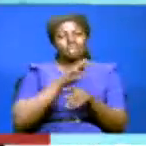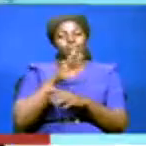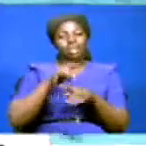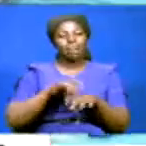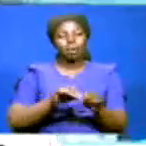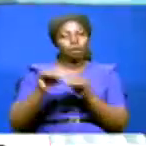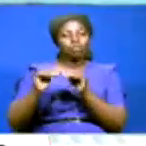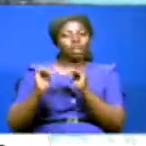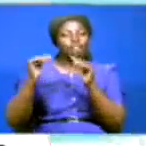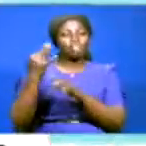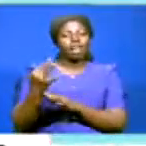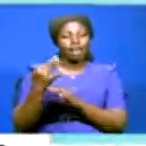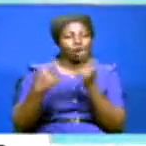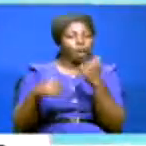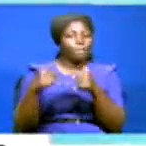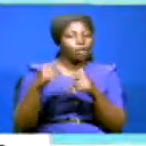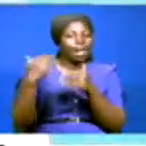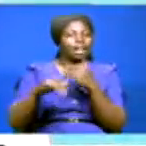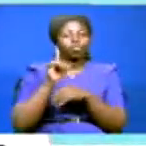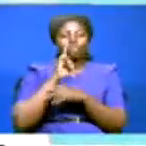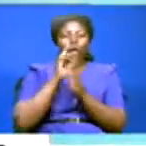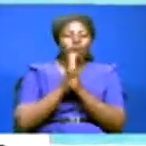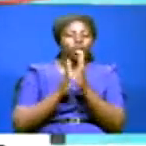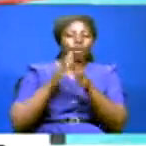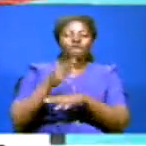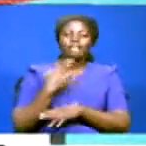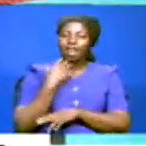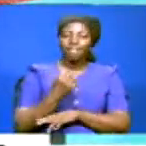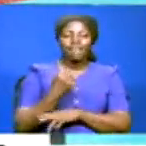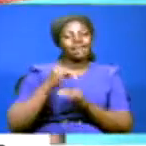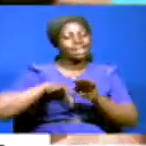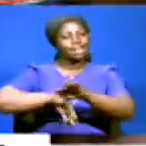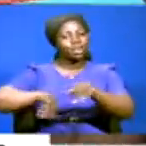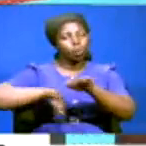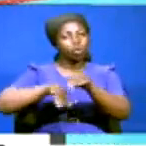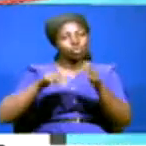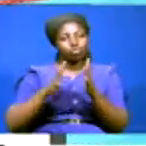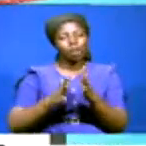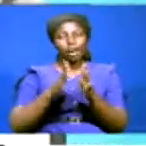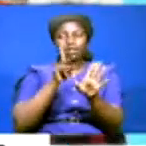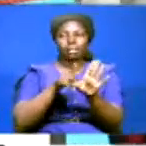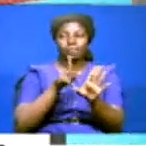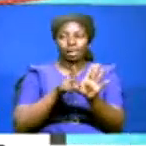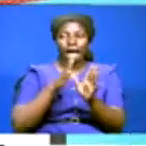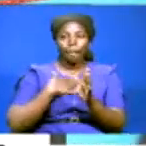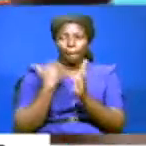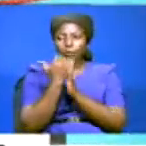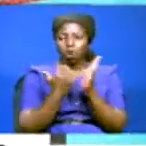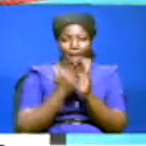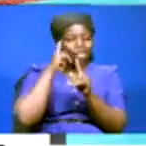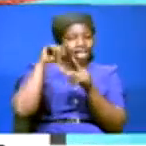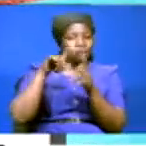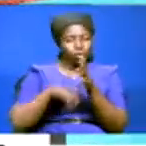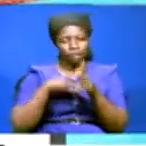The competition ends tomorrow with more than 500 swimmers taking part. Our programs are geared towards progression. So from level